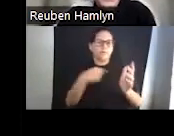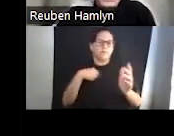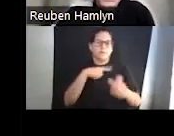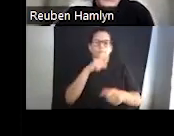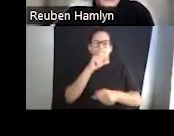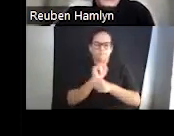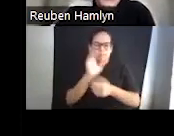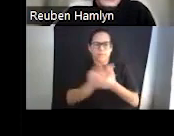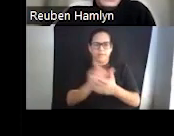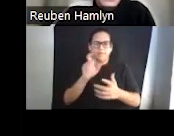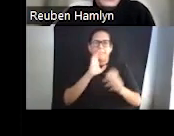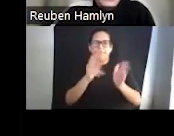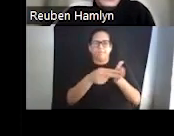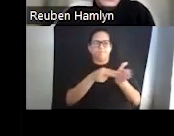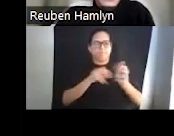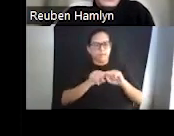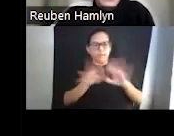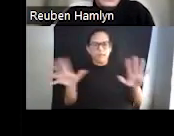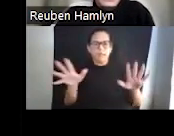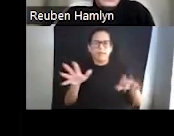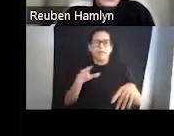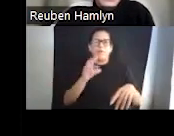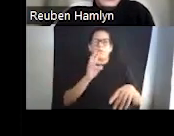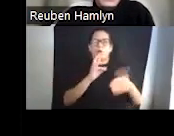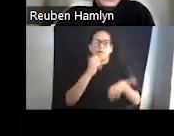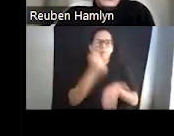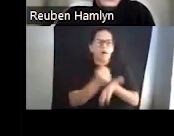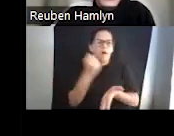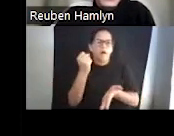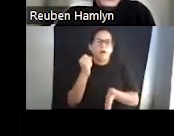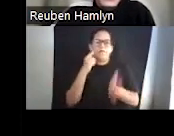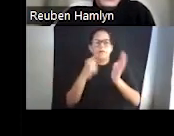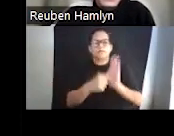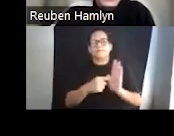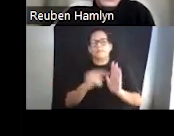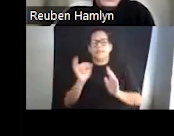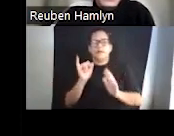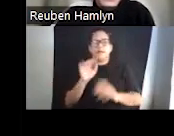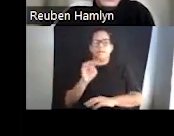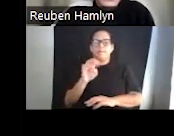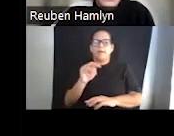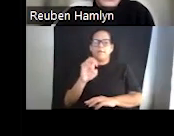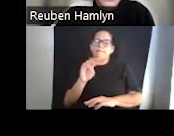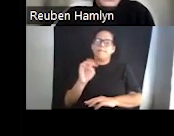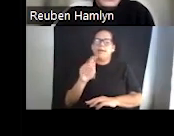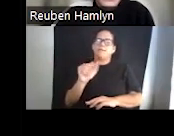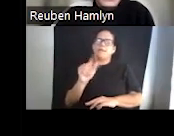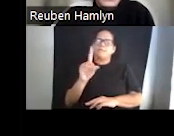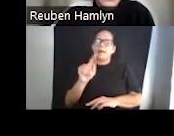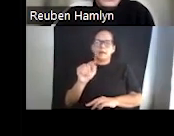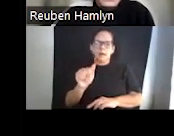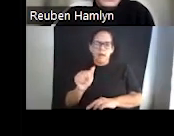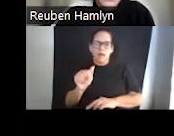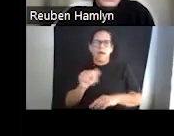should be clearly labeled and watermarked, considered, for instance, including metadata or